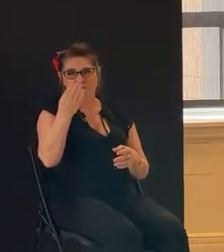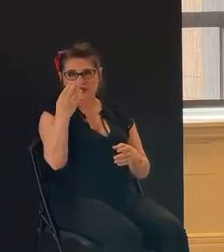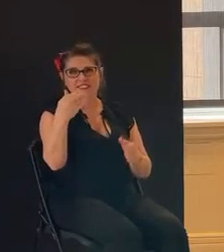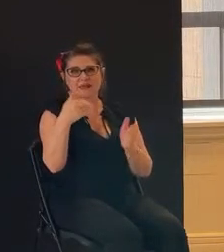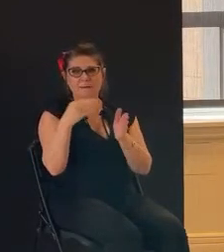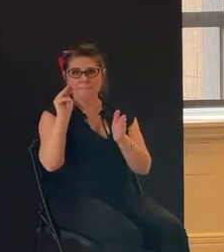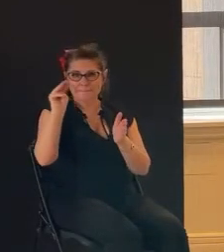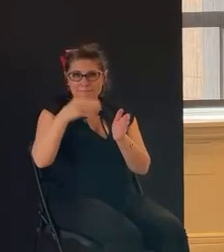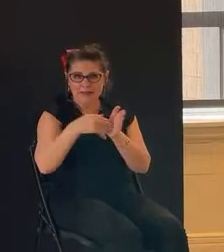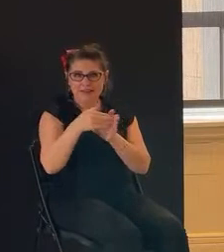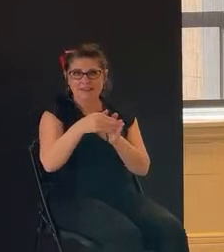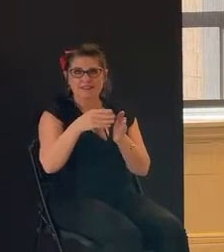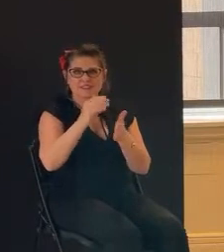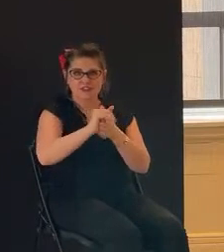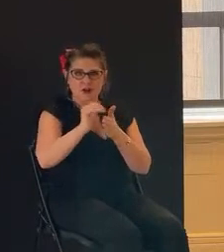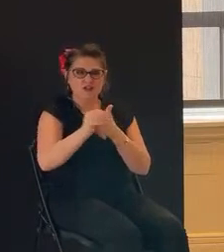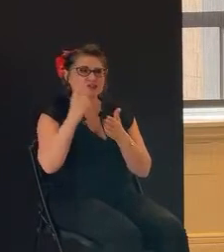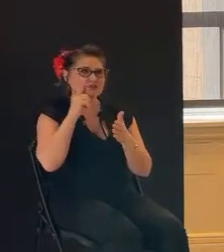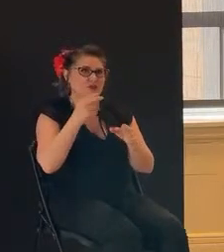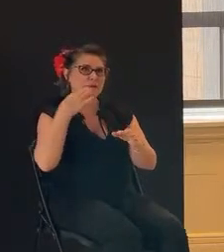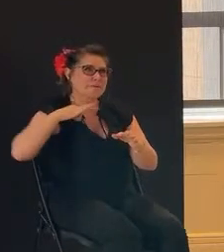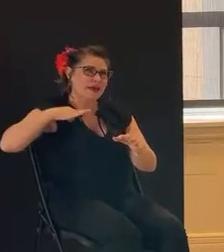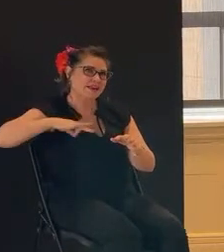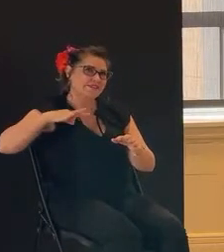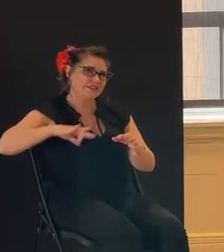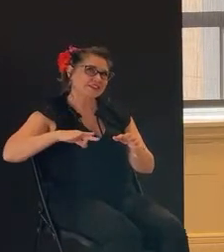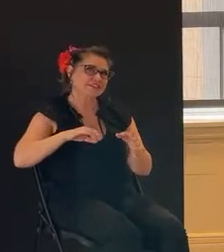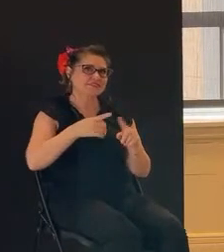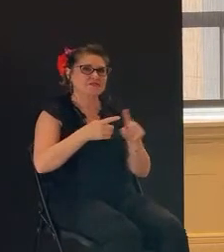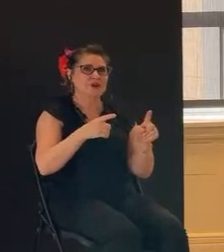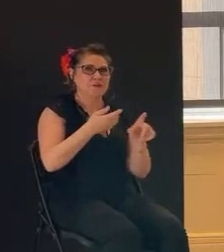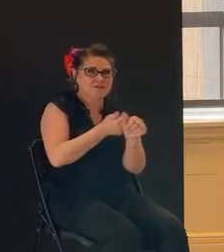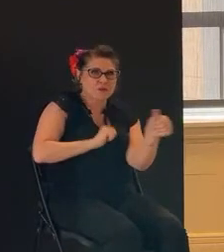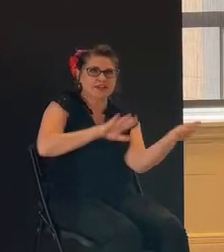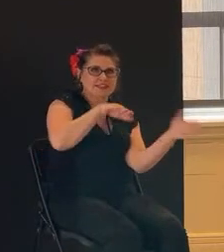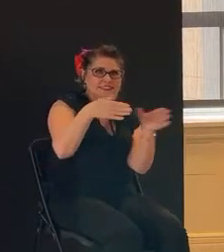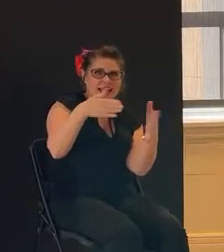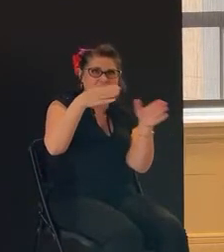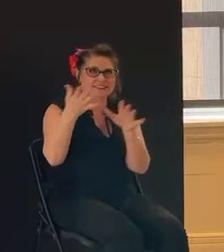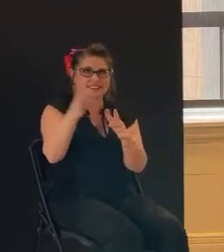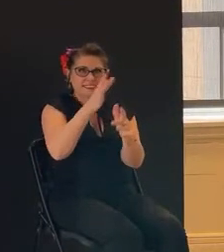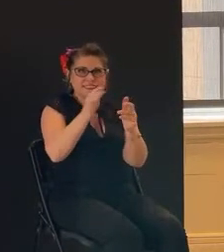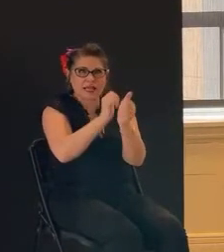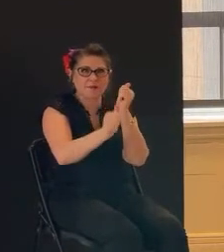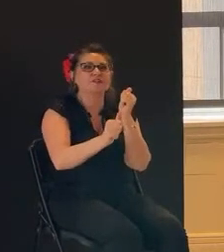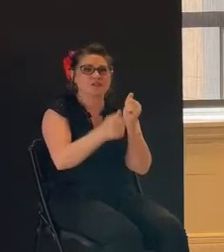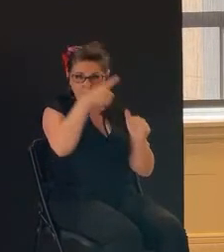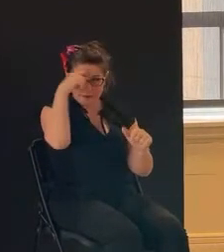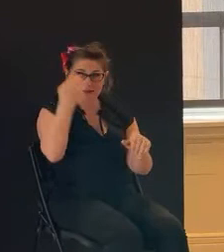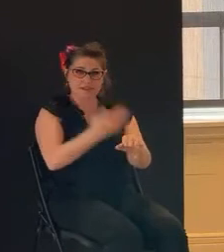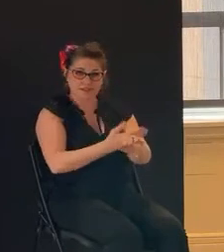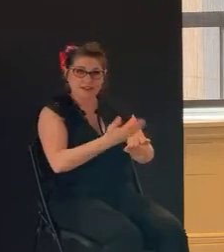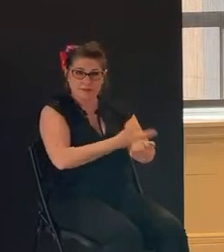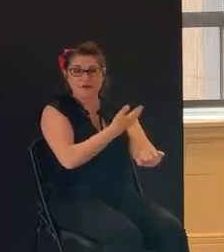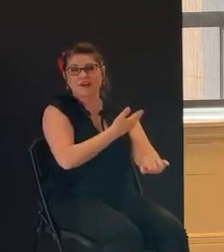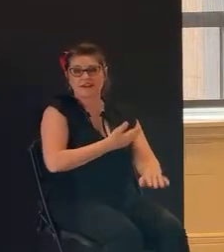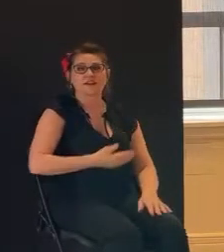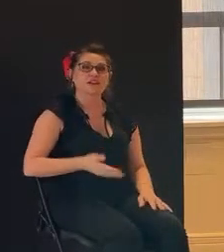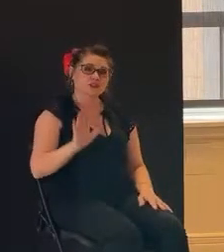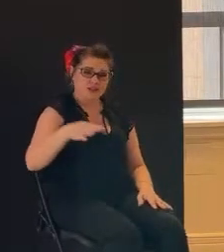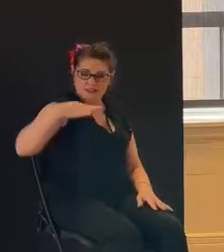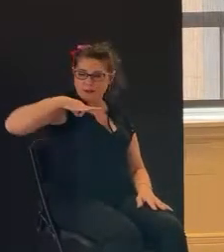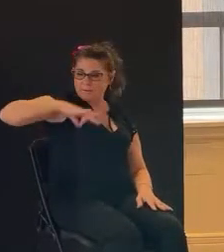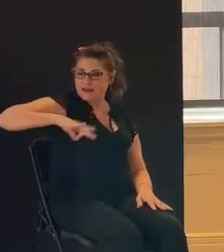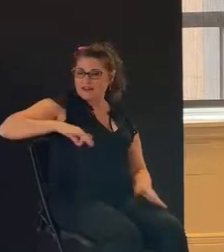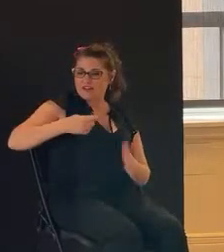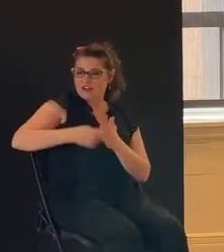of damage, injuries, and deaths avoided because of the upgrade. So that's a benefit cost ratio